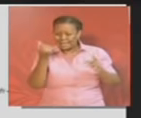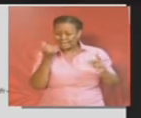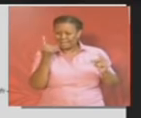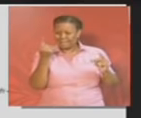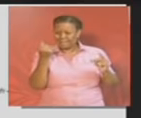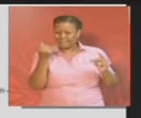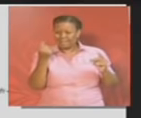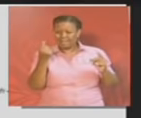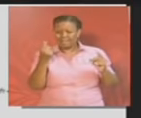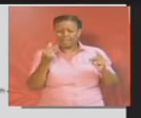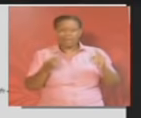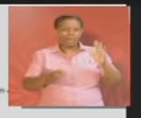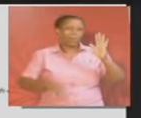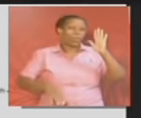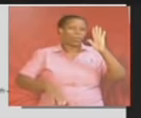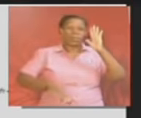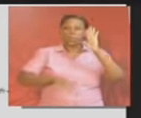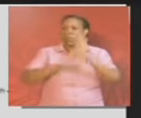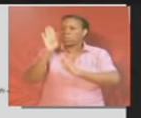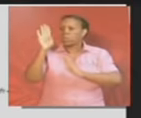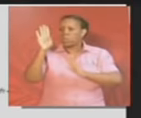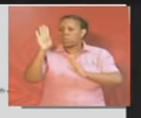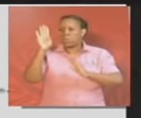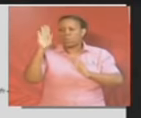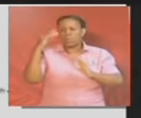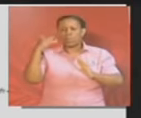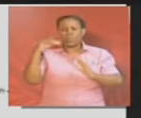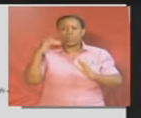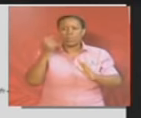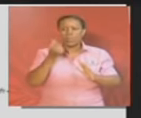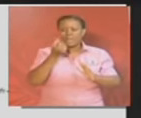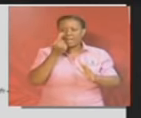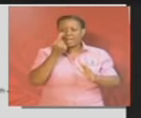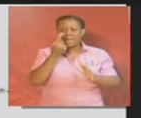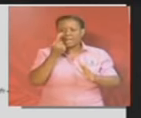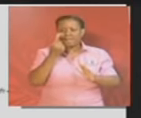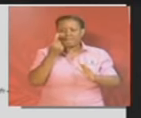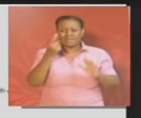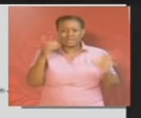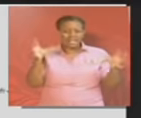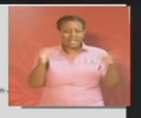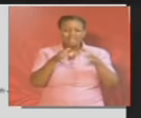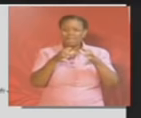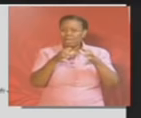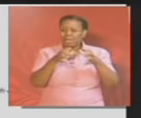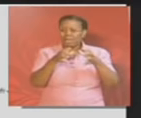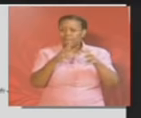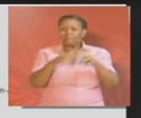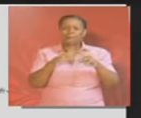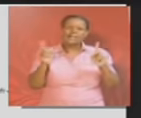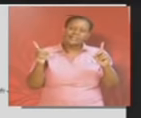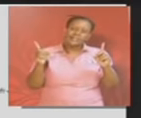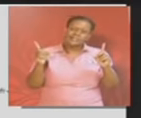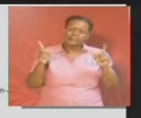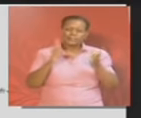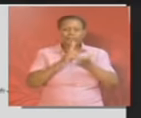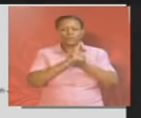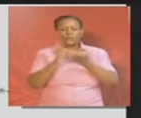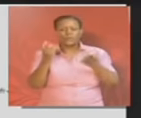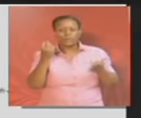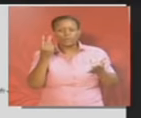any cluster would have been 11, whereas in epidemiological weeks 12 and 13, the highest number